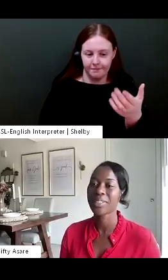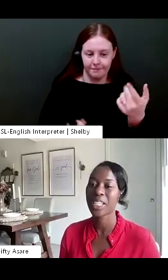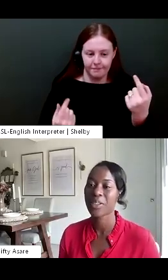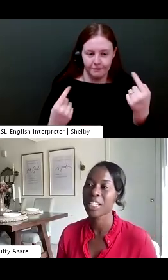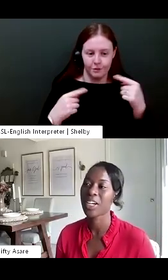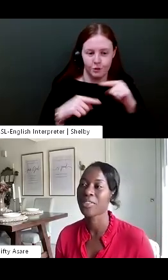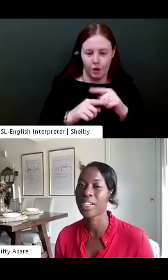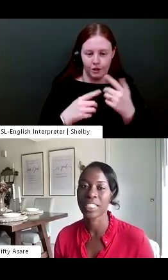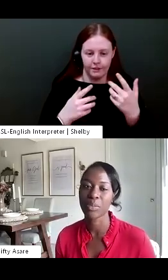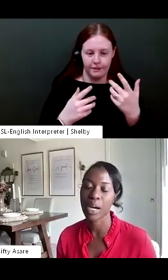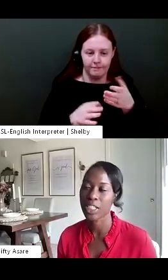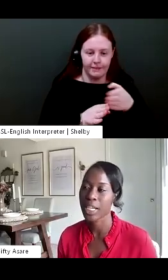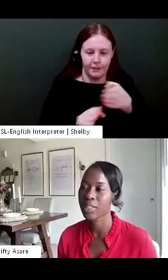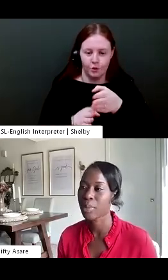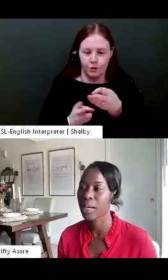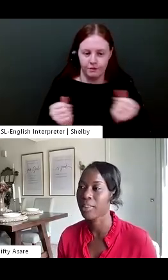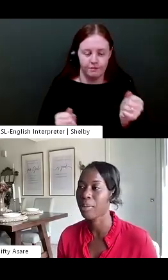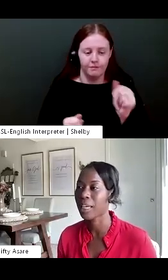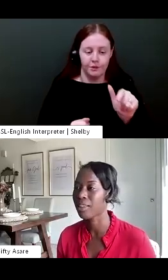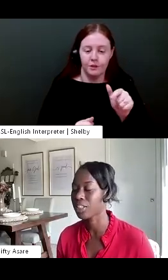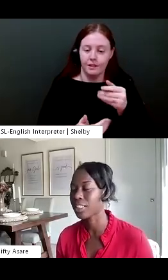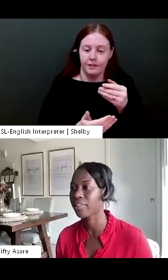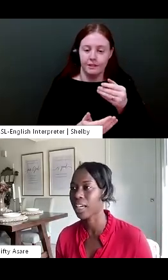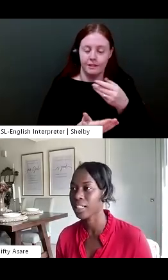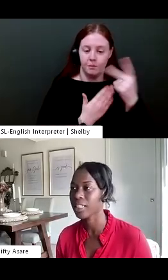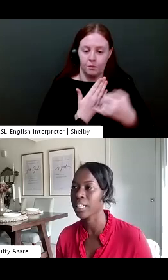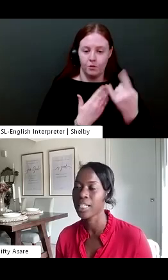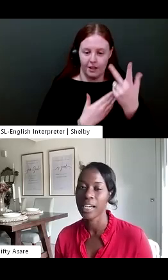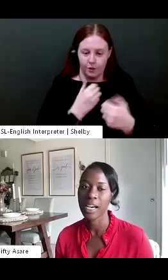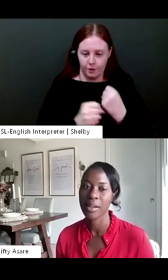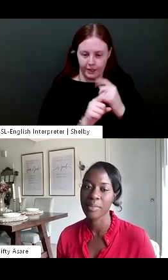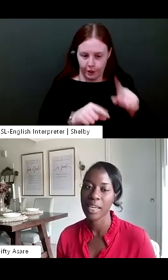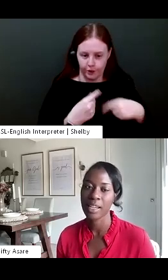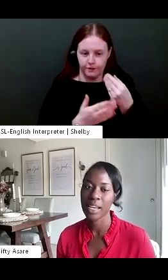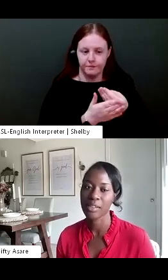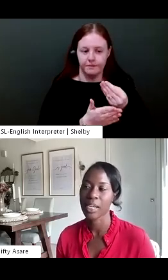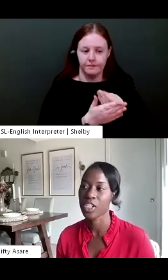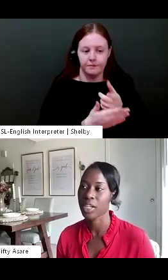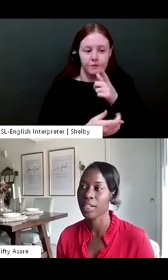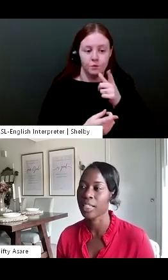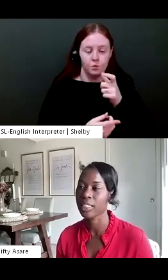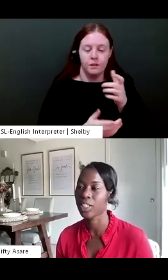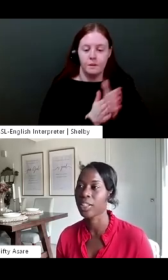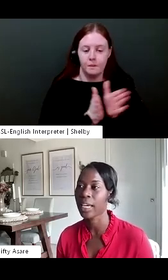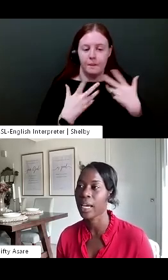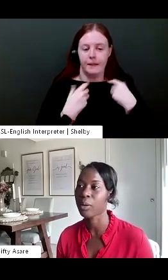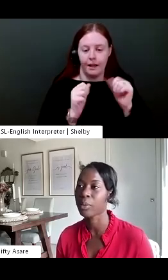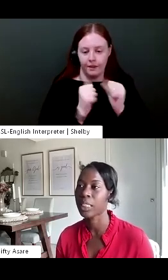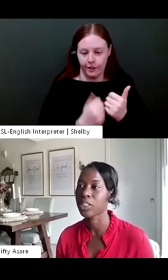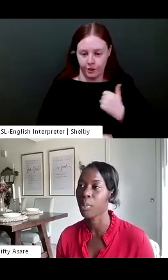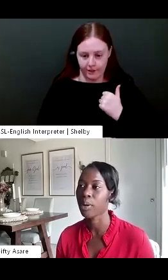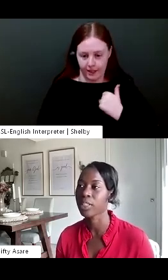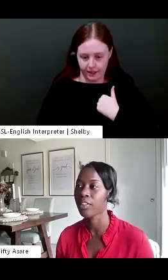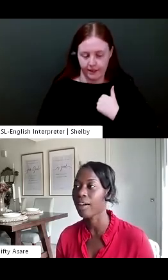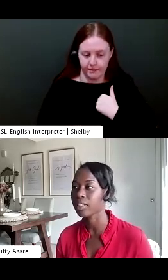This was a 3-year funded project by the Public Health Agency of Canada. And as Rhian shared, it's to look at how we